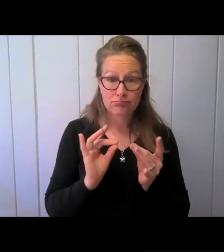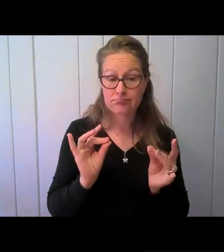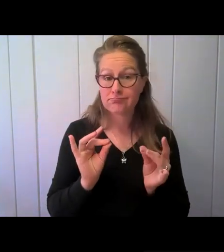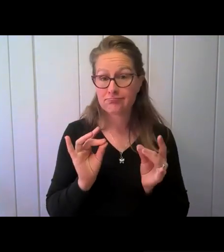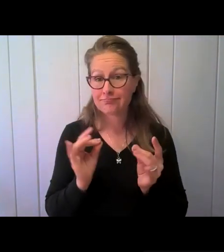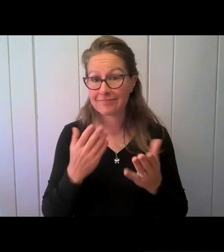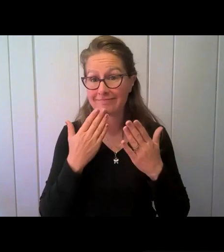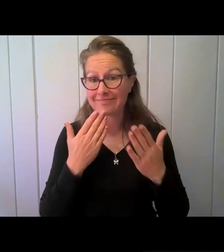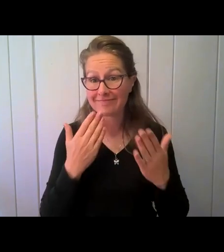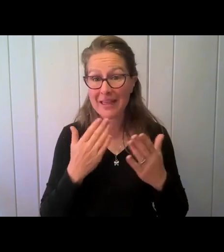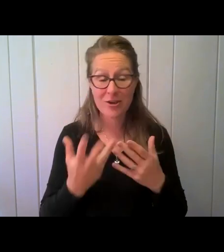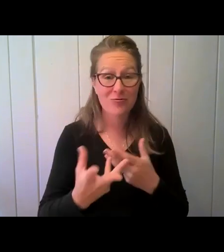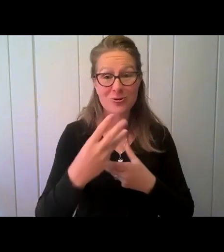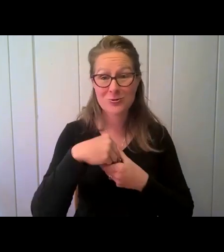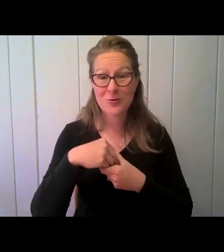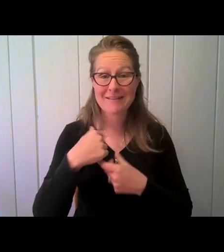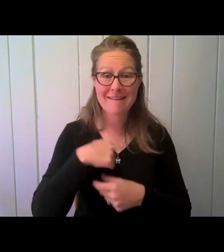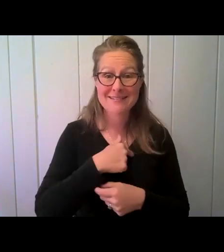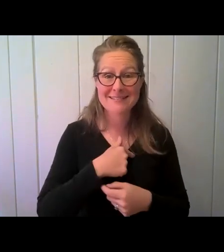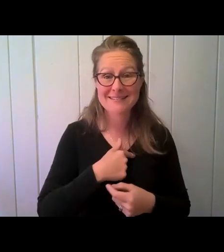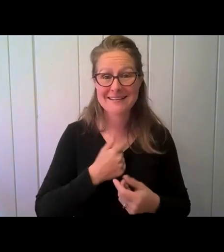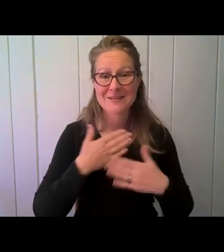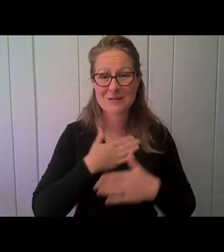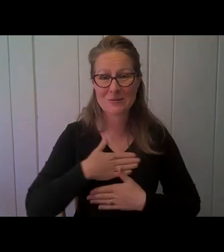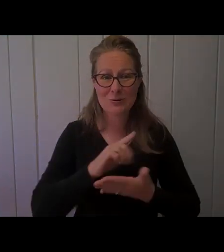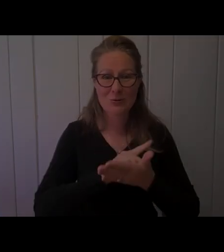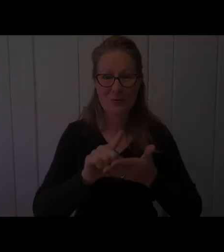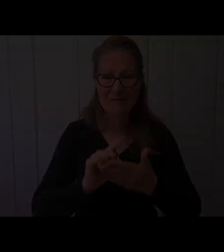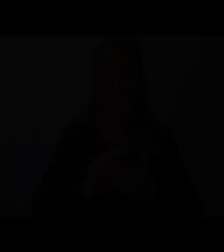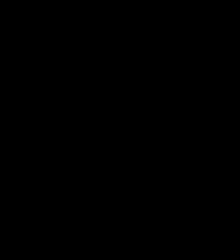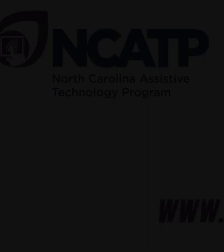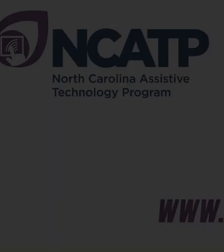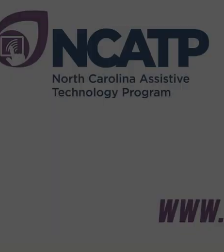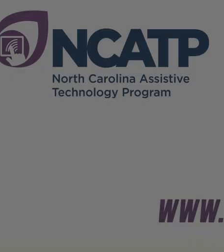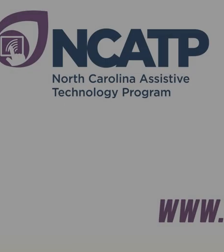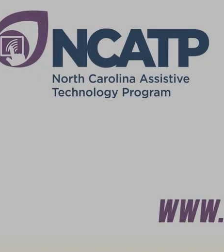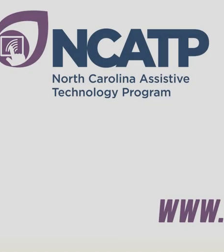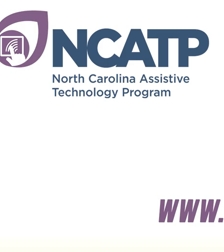us and we'll see you all next time. Enjoy the rest of your week. Thank you.